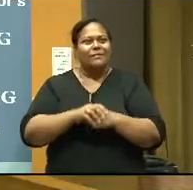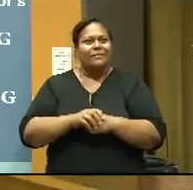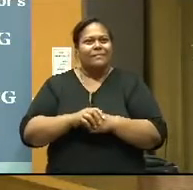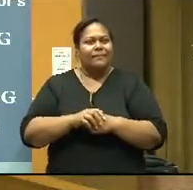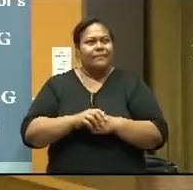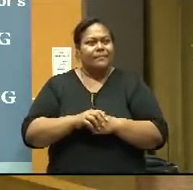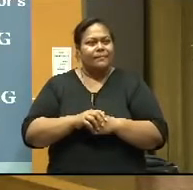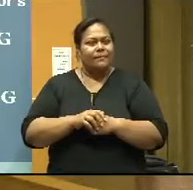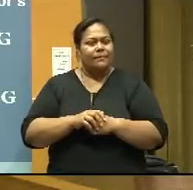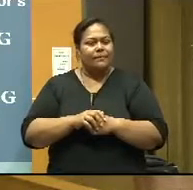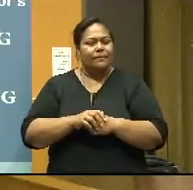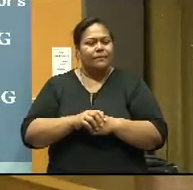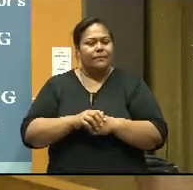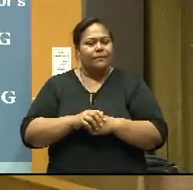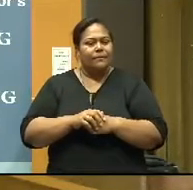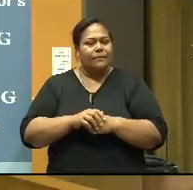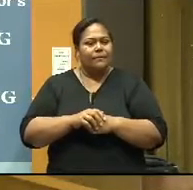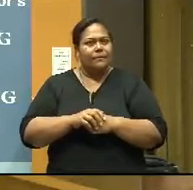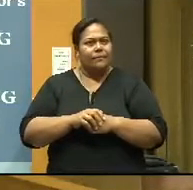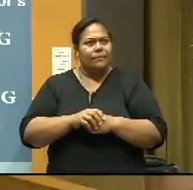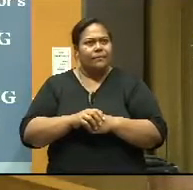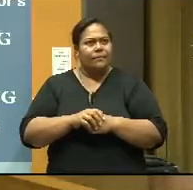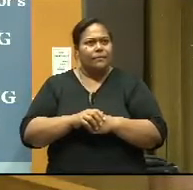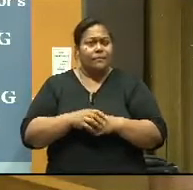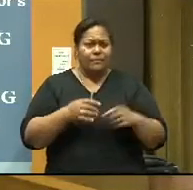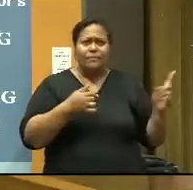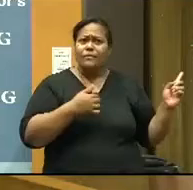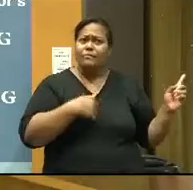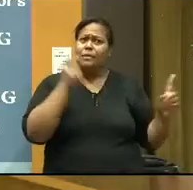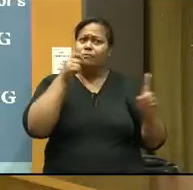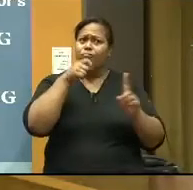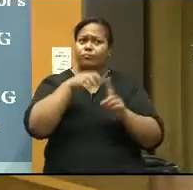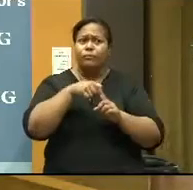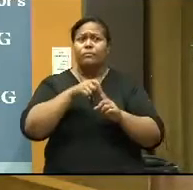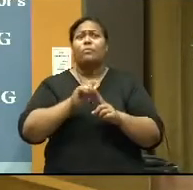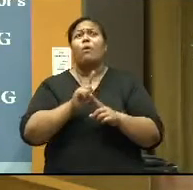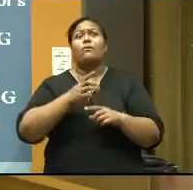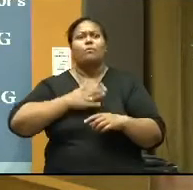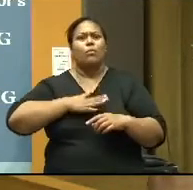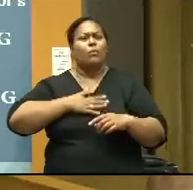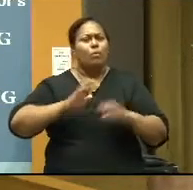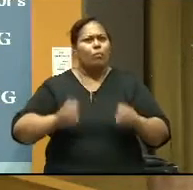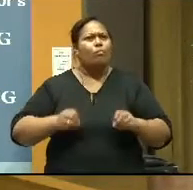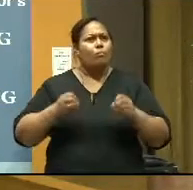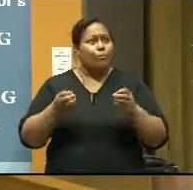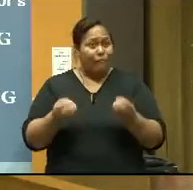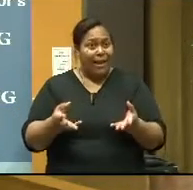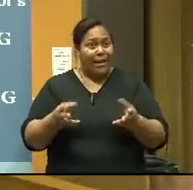initiative. And I particularly wanted to provide an opportunity to